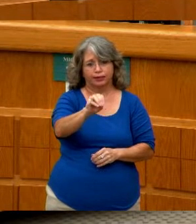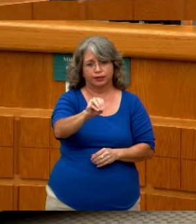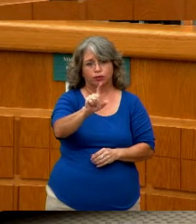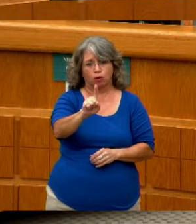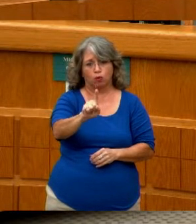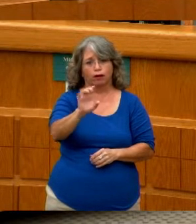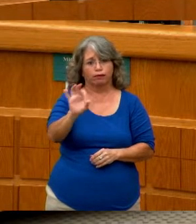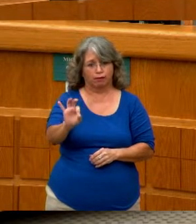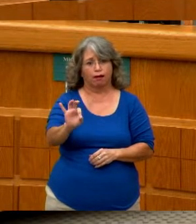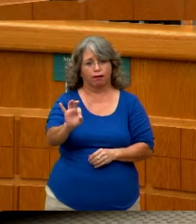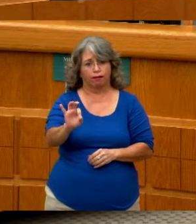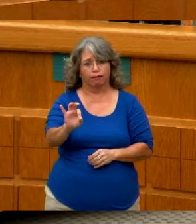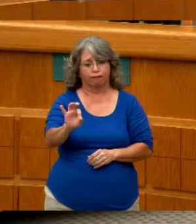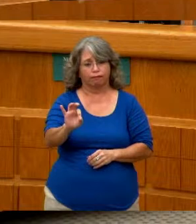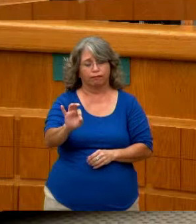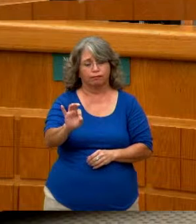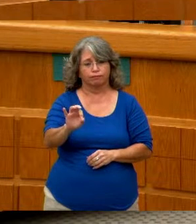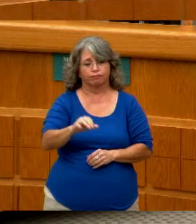826-8019,